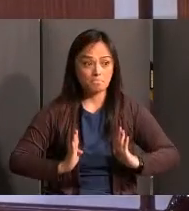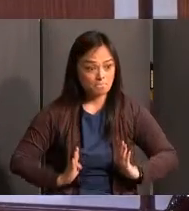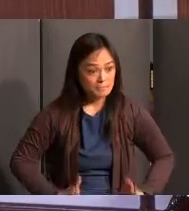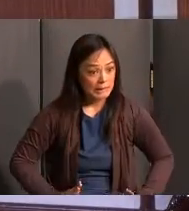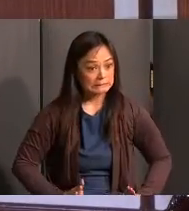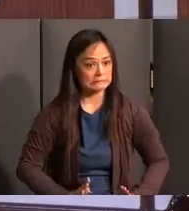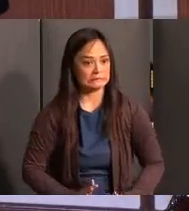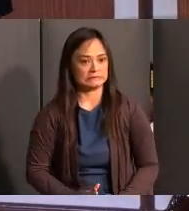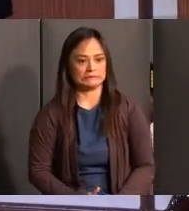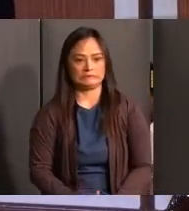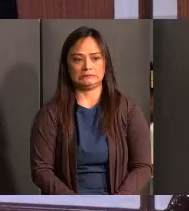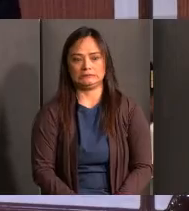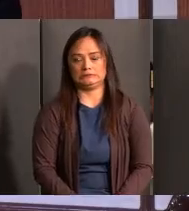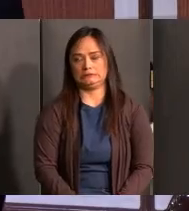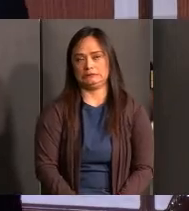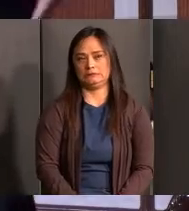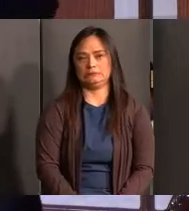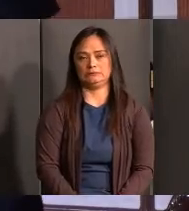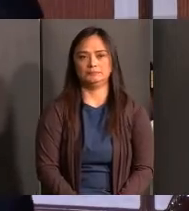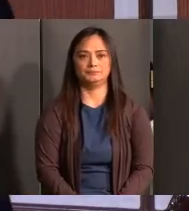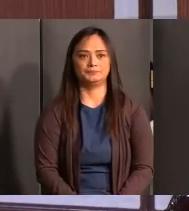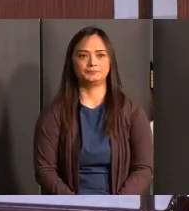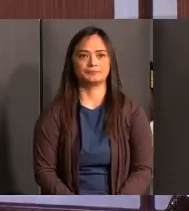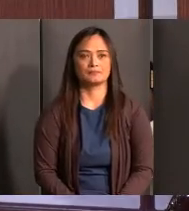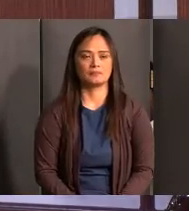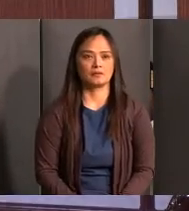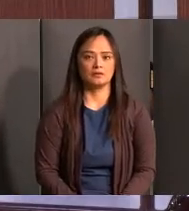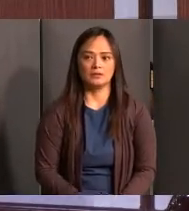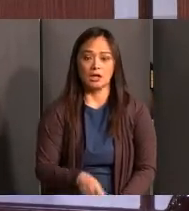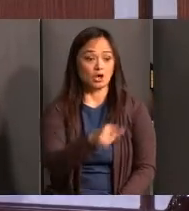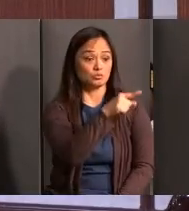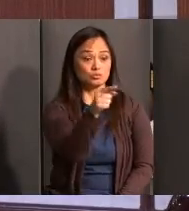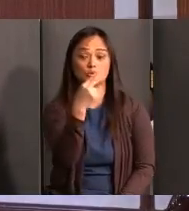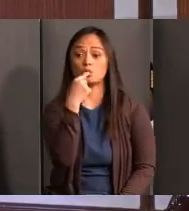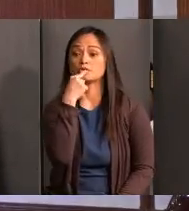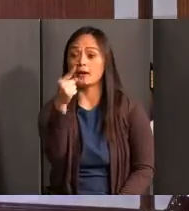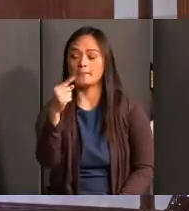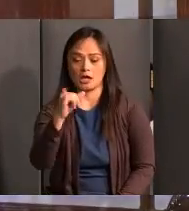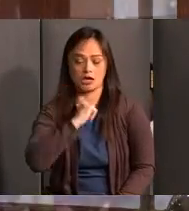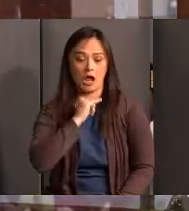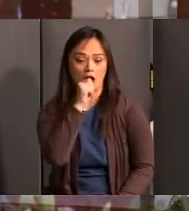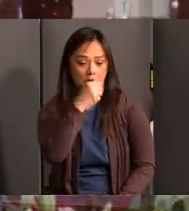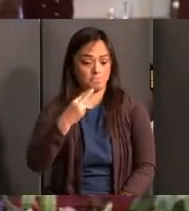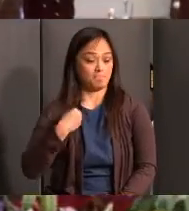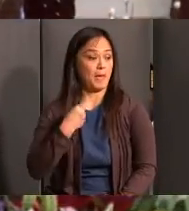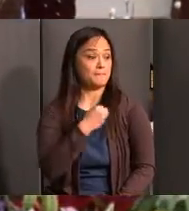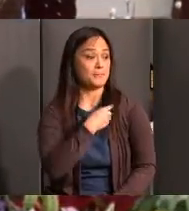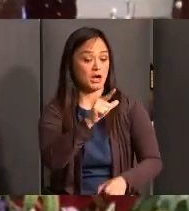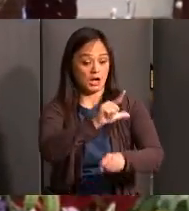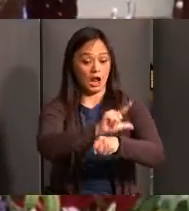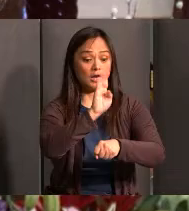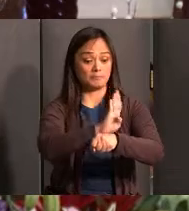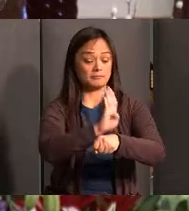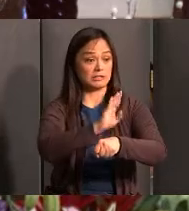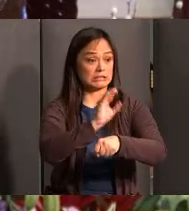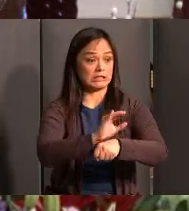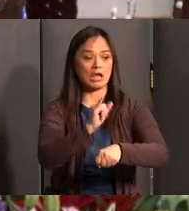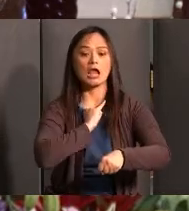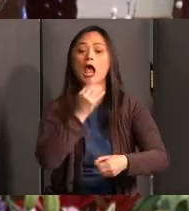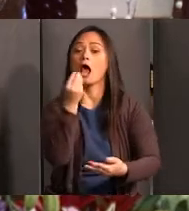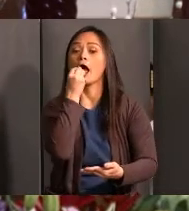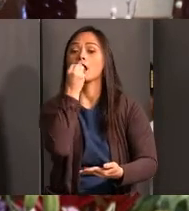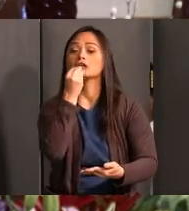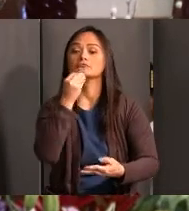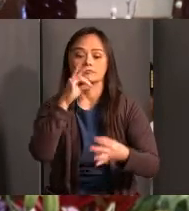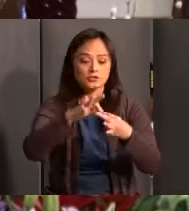you who say you're part of this church, you who say you're a member of this church, you who say you eat spiritual food sa church na